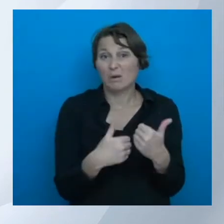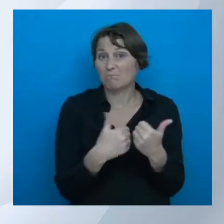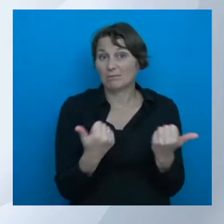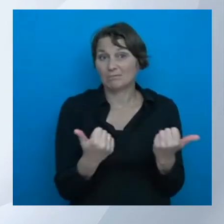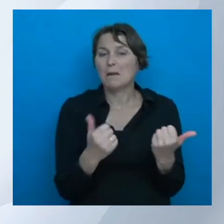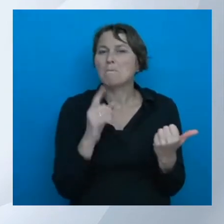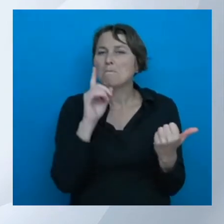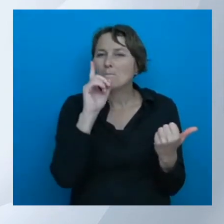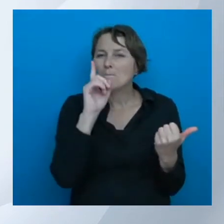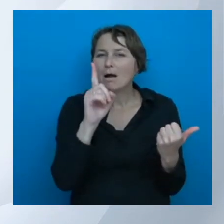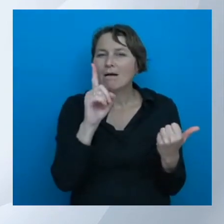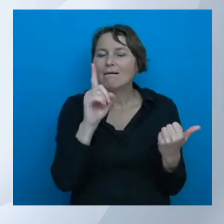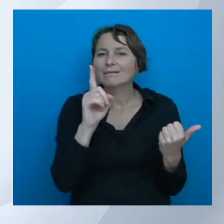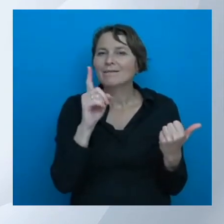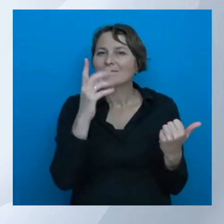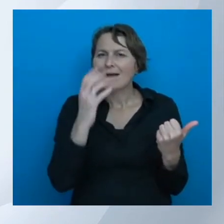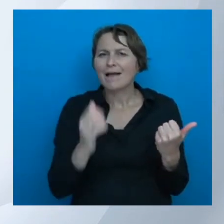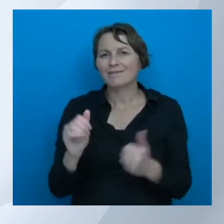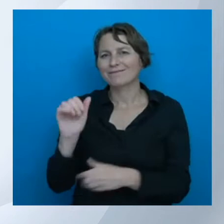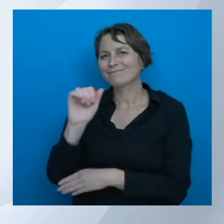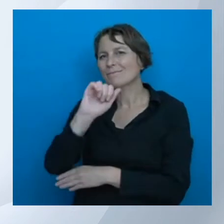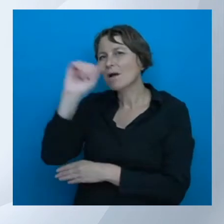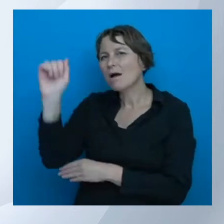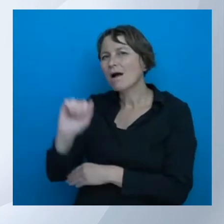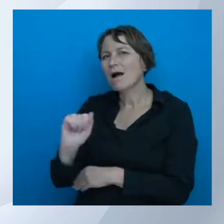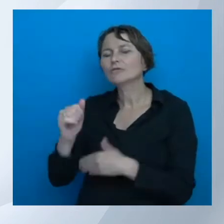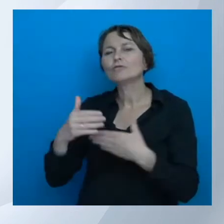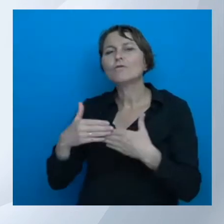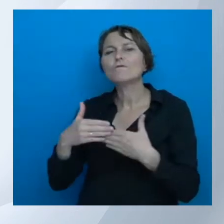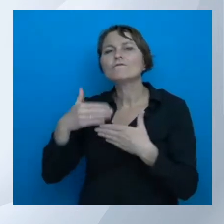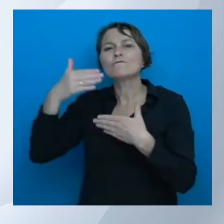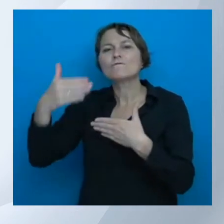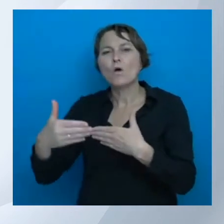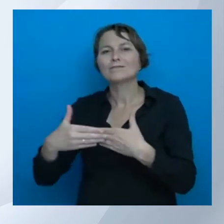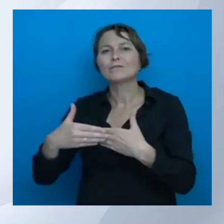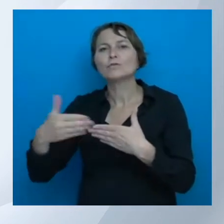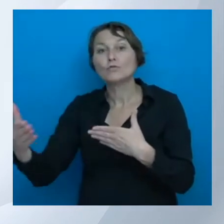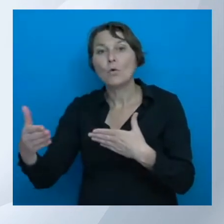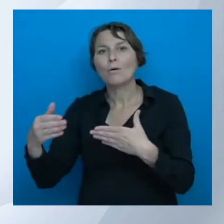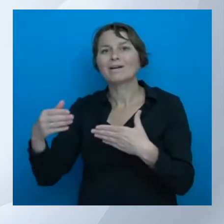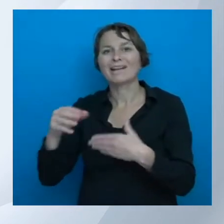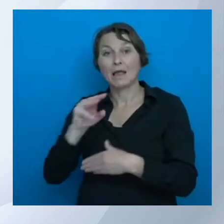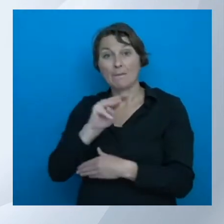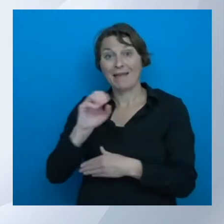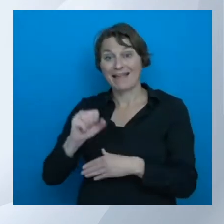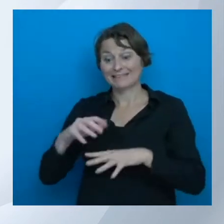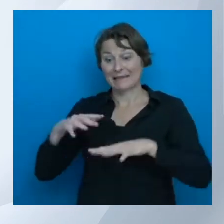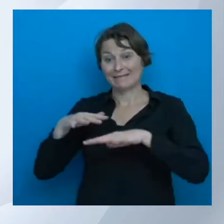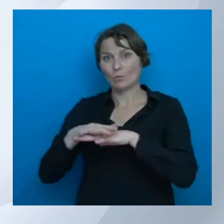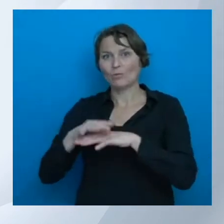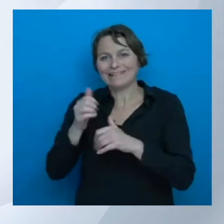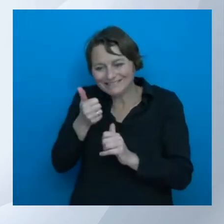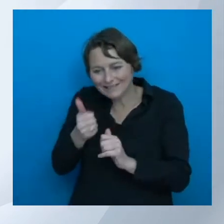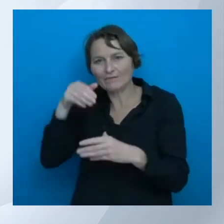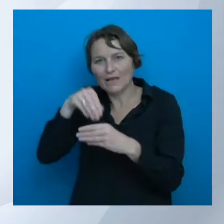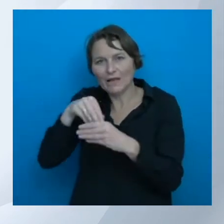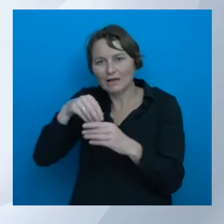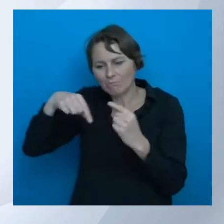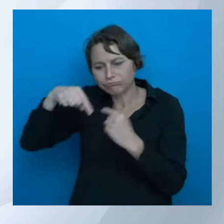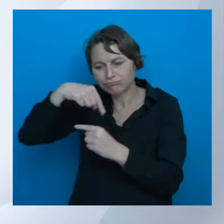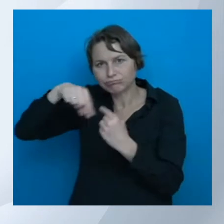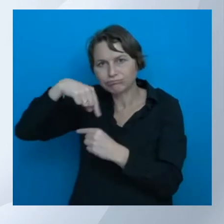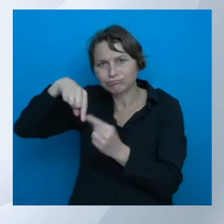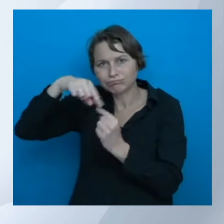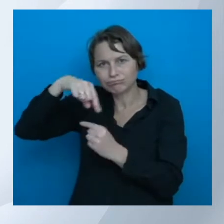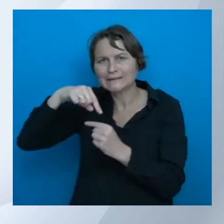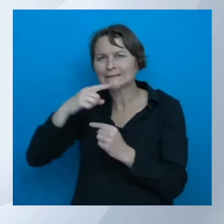with Azure Front Door, that request happens internally in Microsoft's network. If they've worked out the most efficient way of that